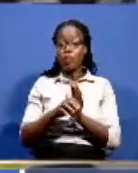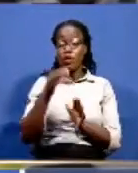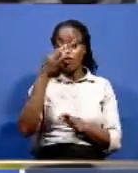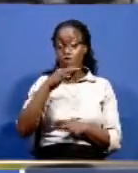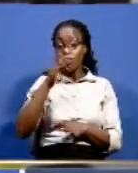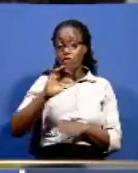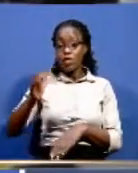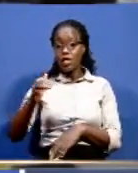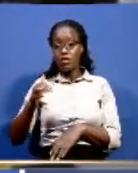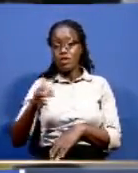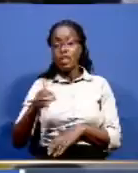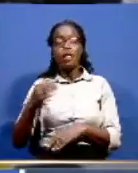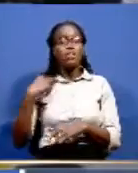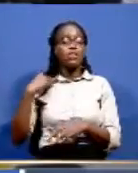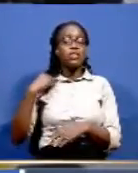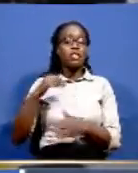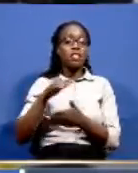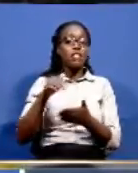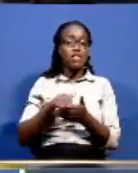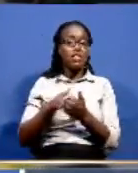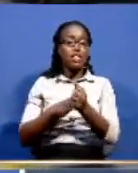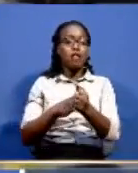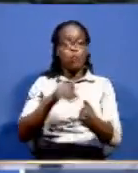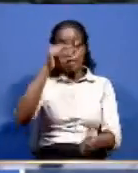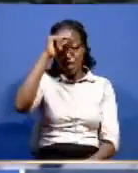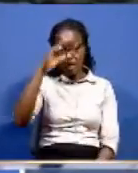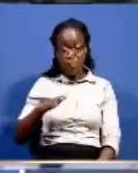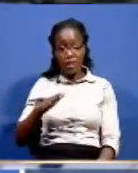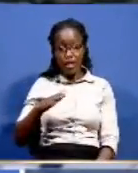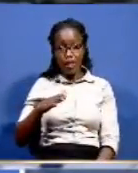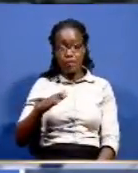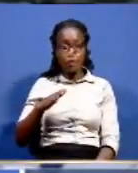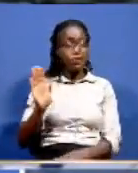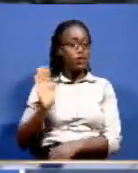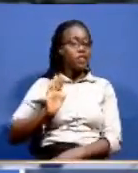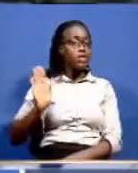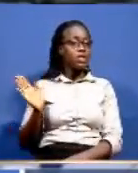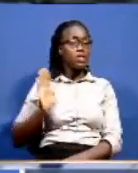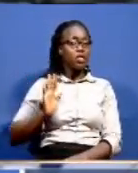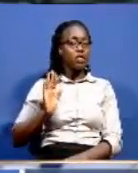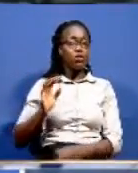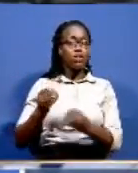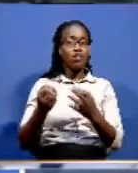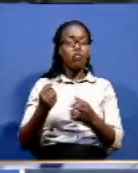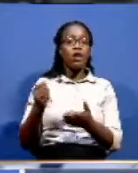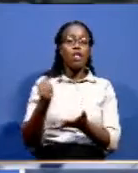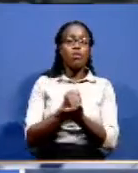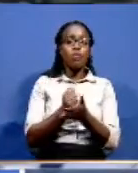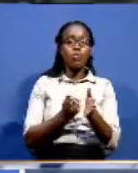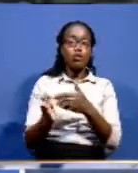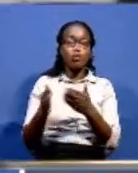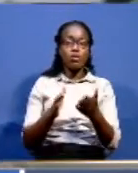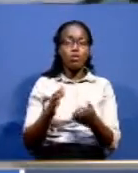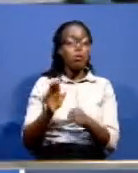County Textile Center, spearheaded by Governor Charity Ngilu, which has provided employment opportunities for a majority of